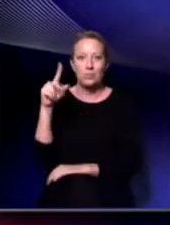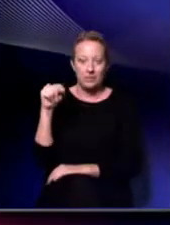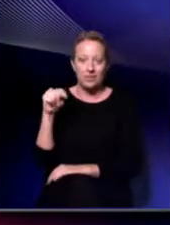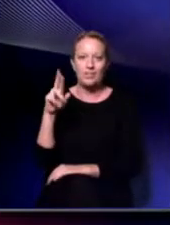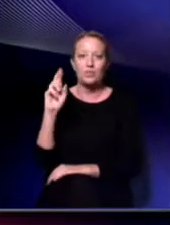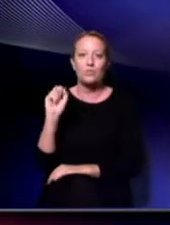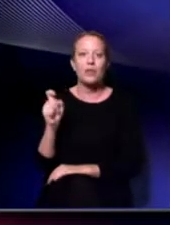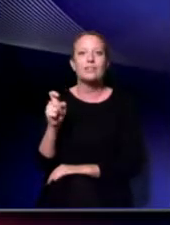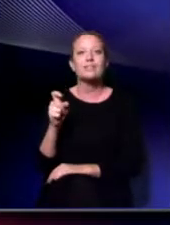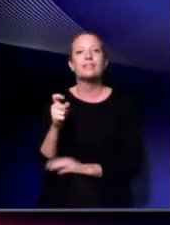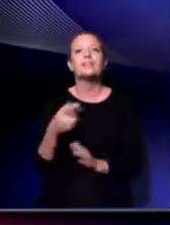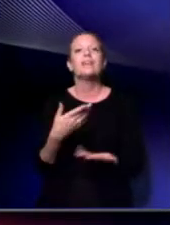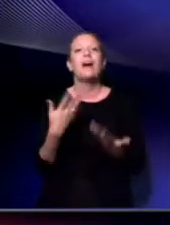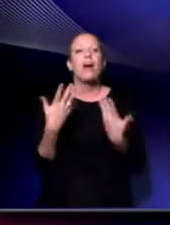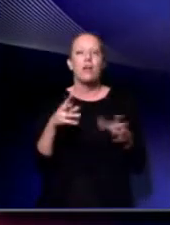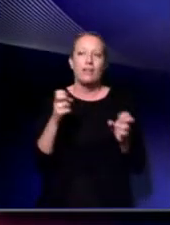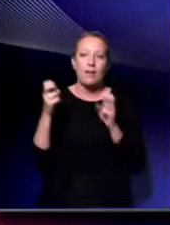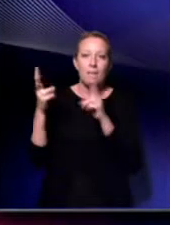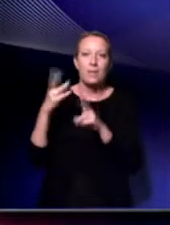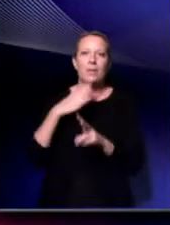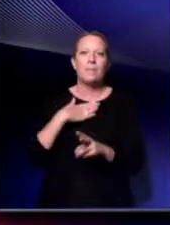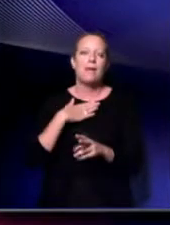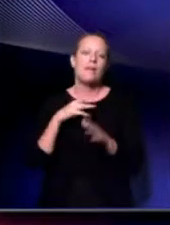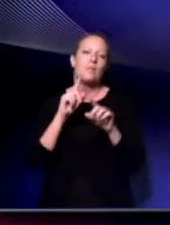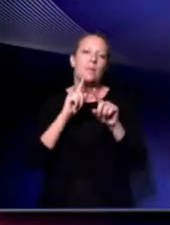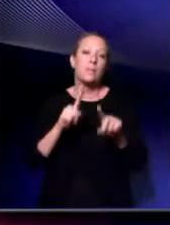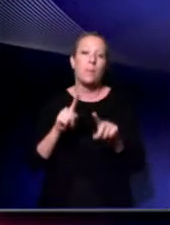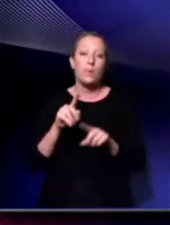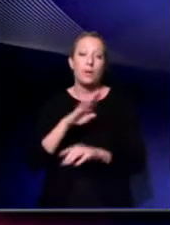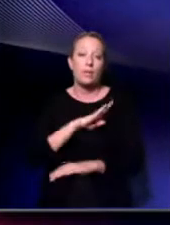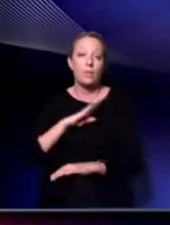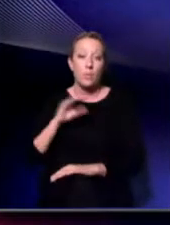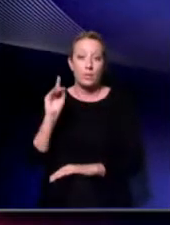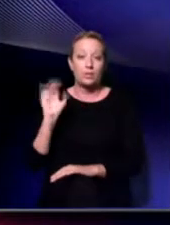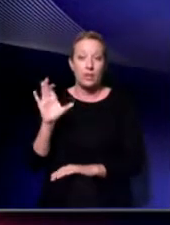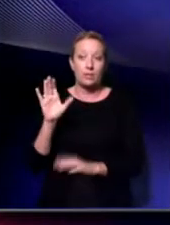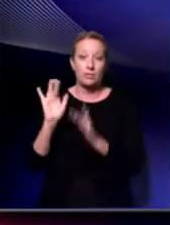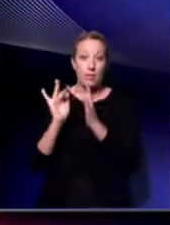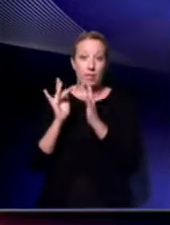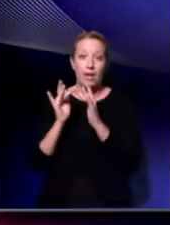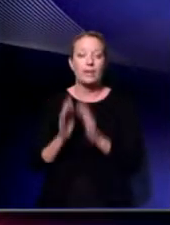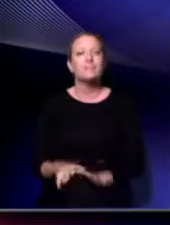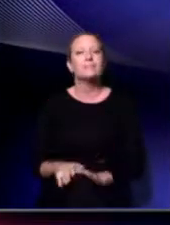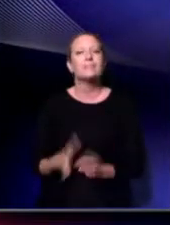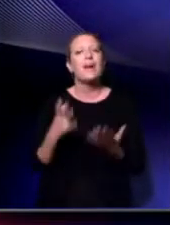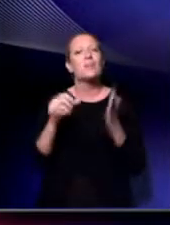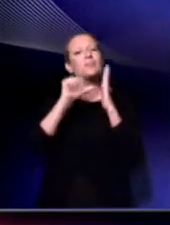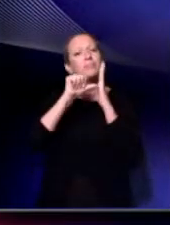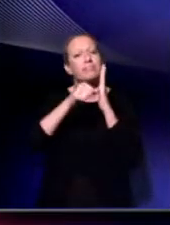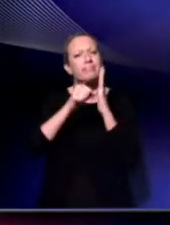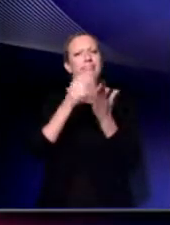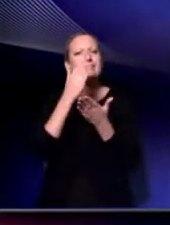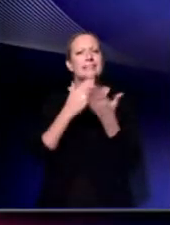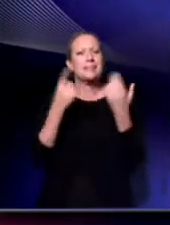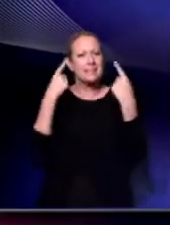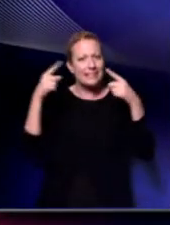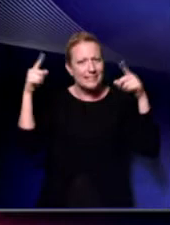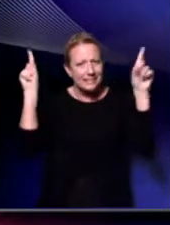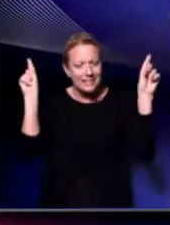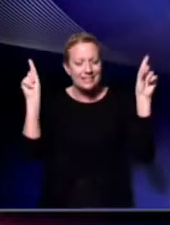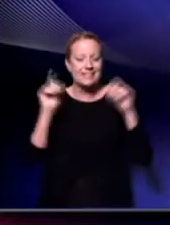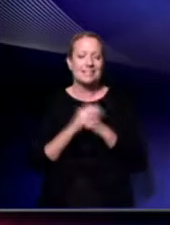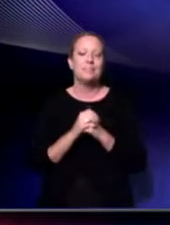report in board docs. And what I like to do is point out a couple of our successes, as you mentioned. One of them is